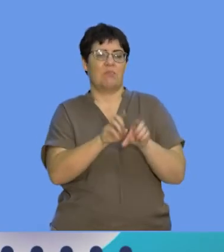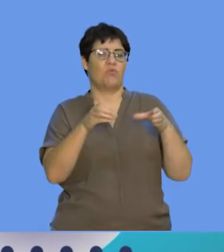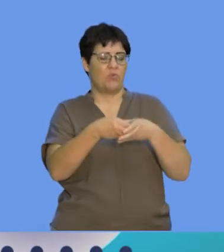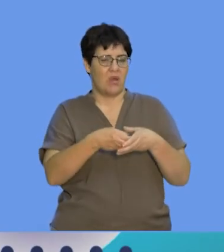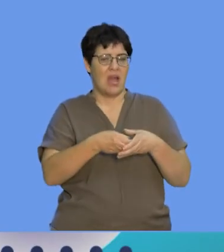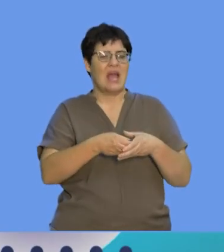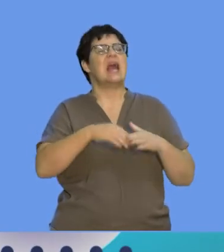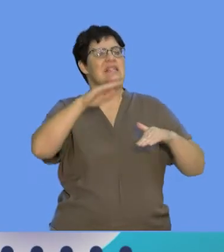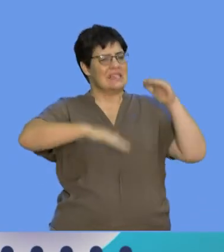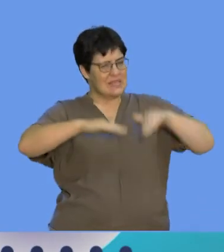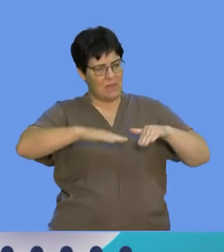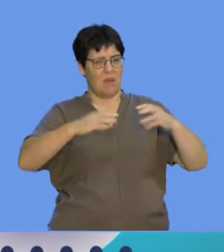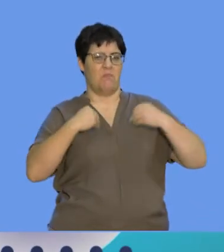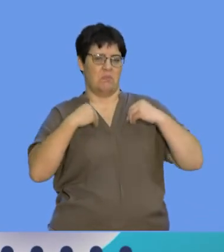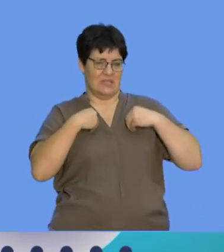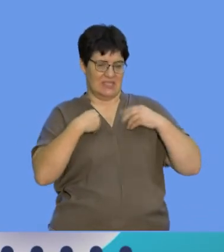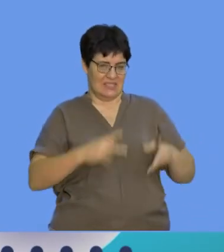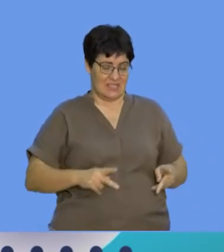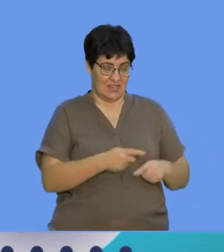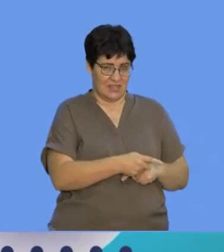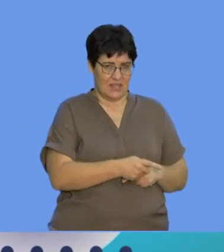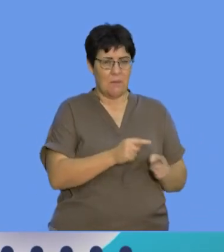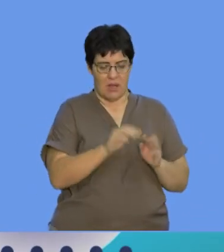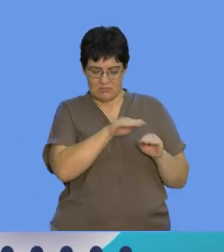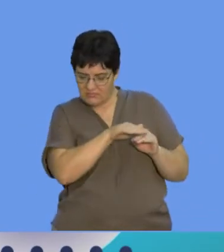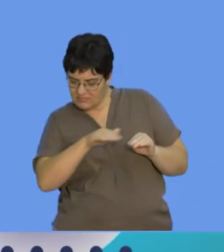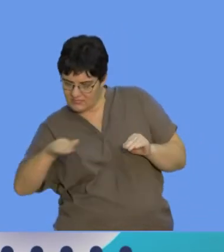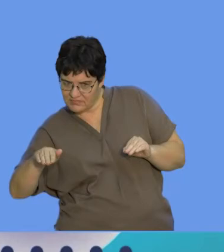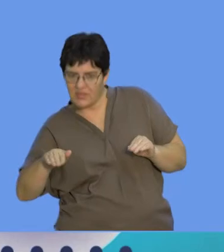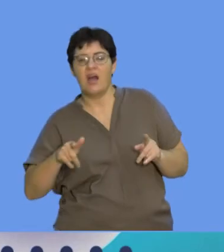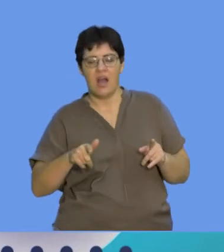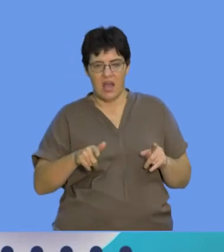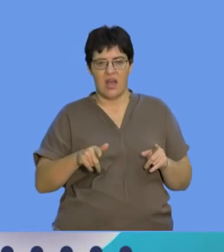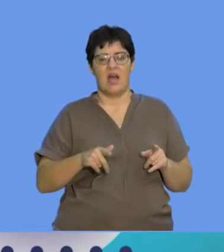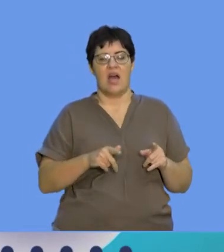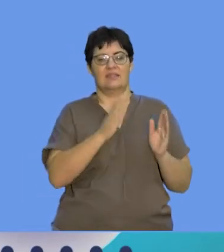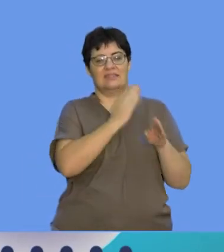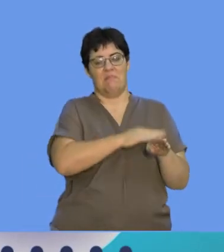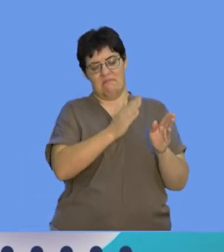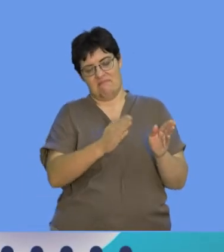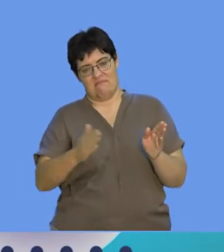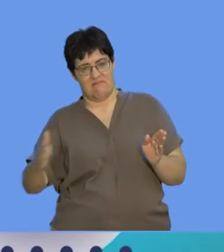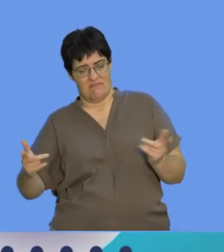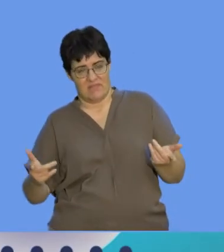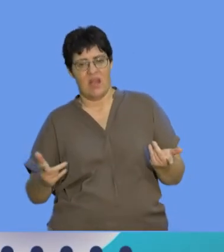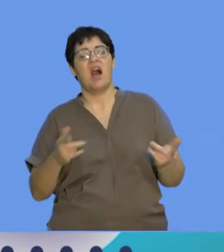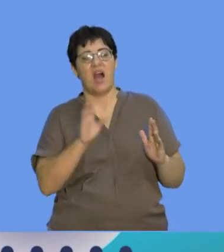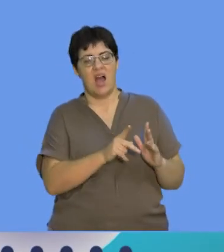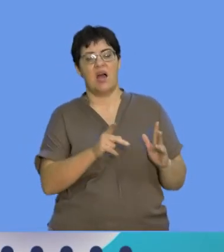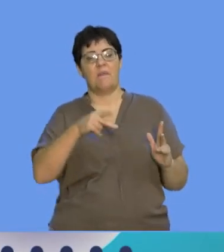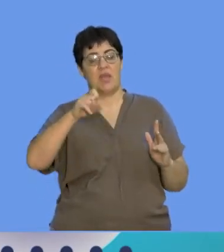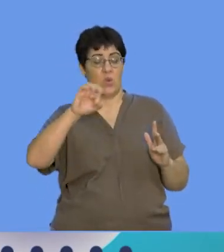similar physical properties, while if we consider the horizontal rows, which are the periods, the physical properties will differ,